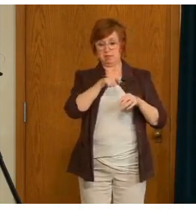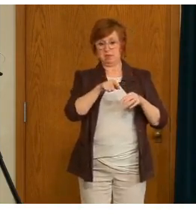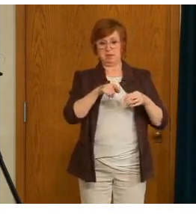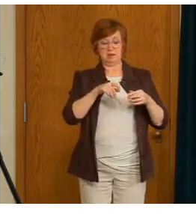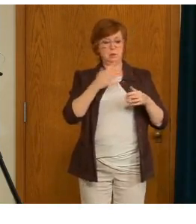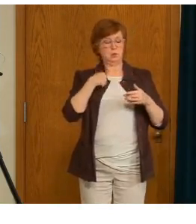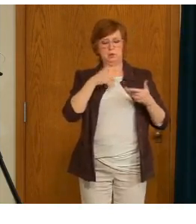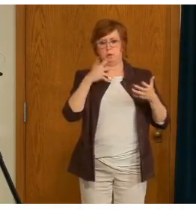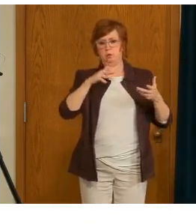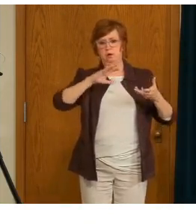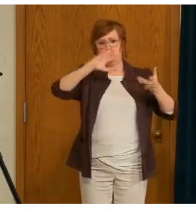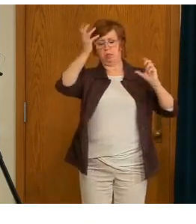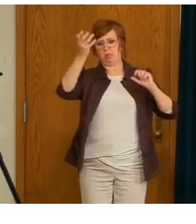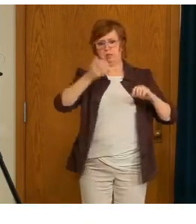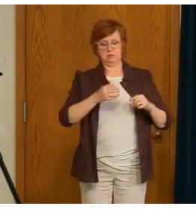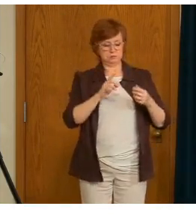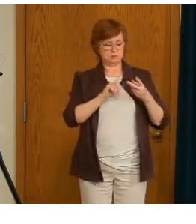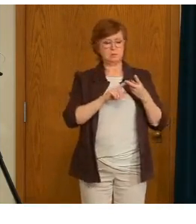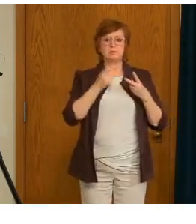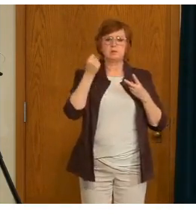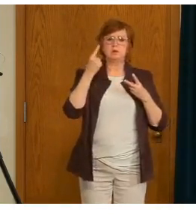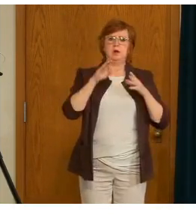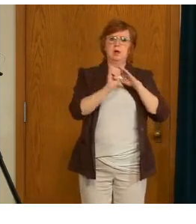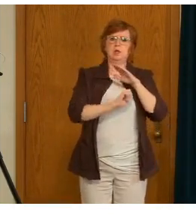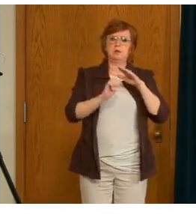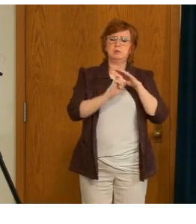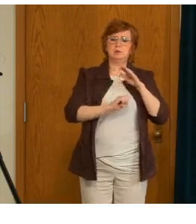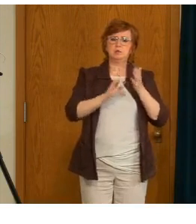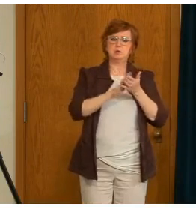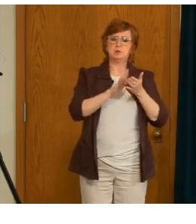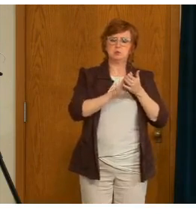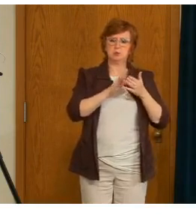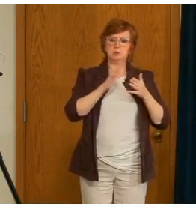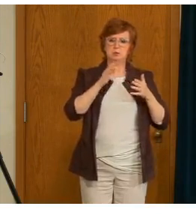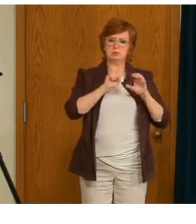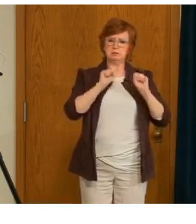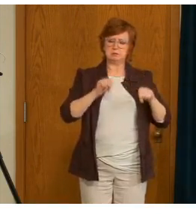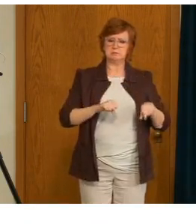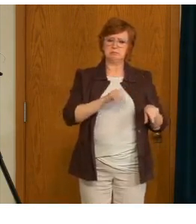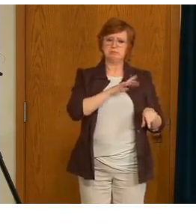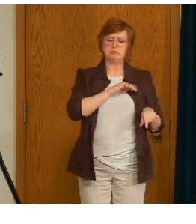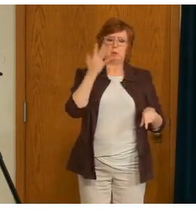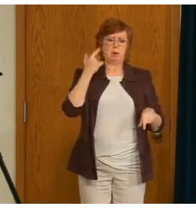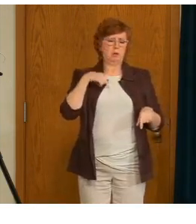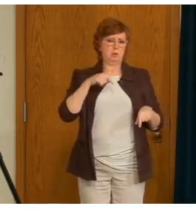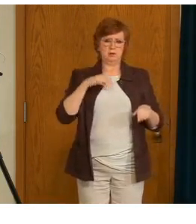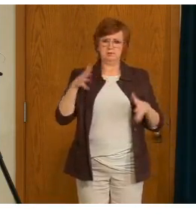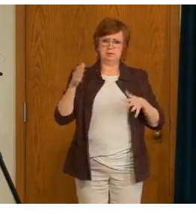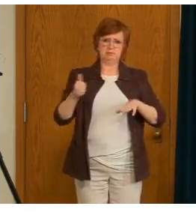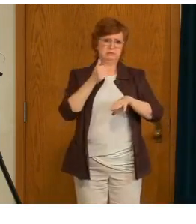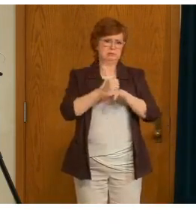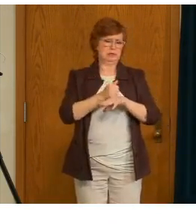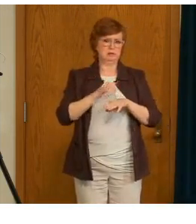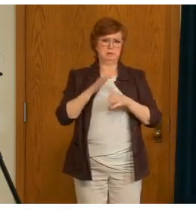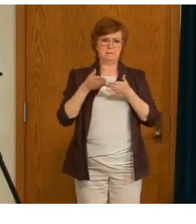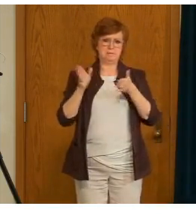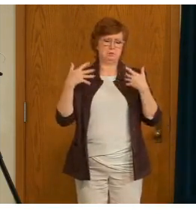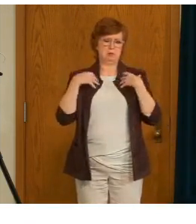in the elementary schools over the years with vaccination. So we're just transferring that same knowledge that we have in the public